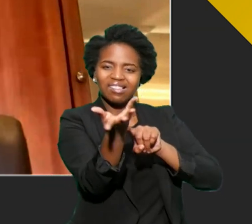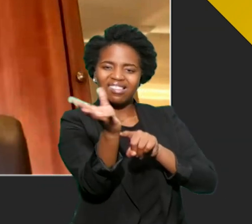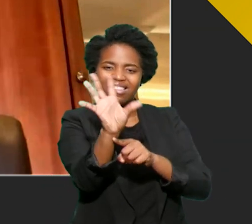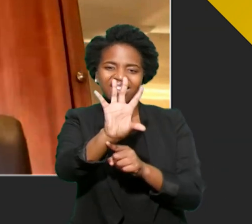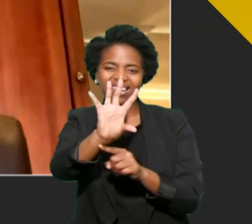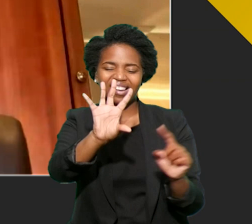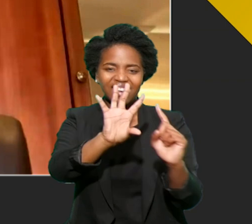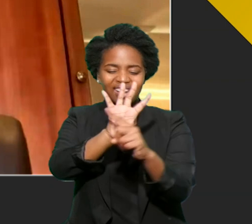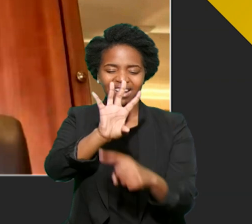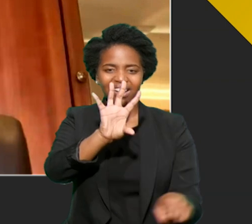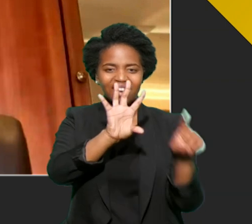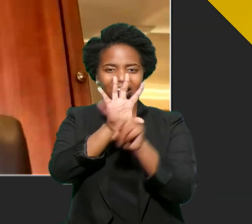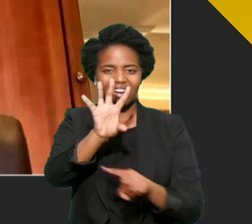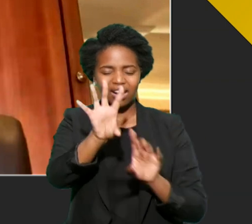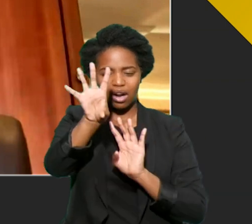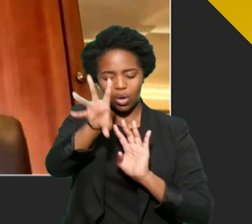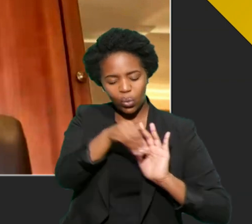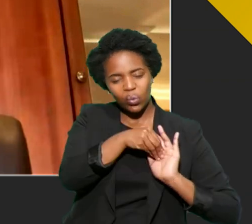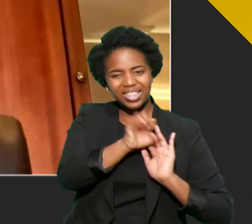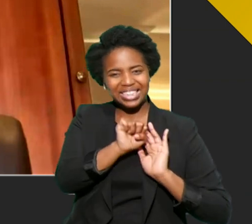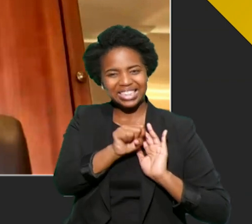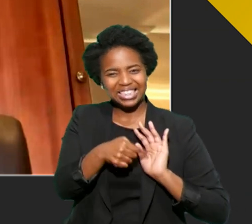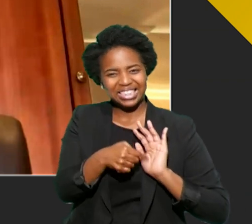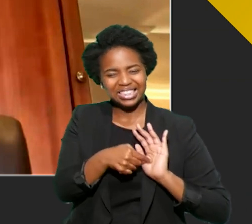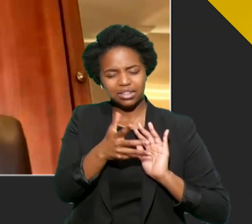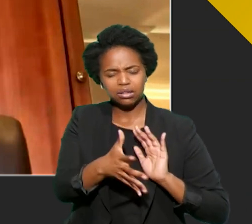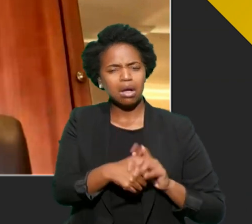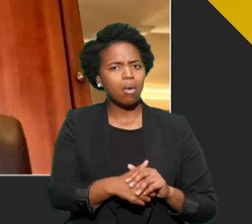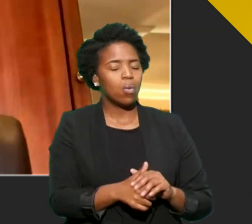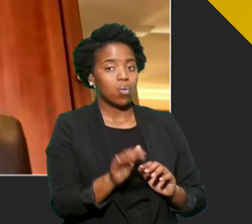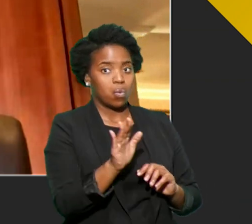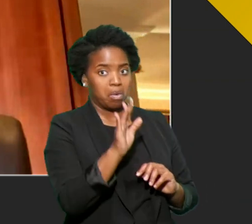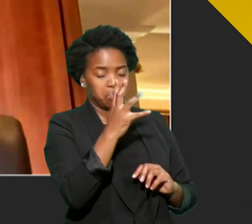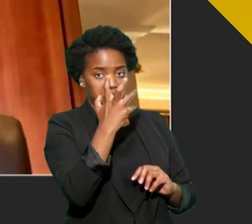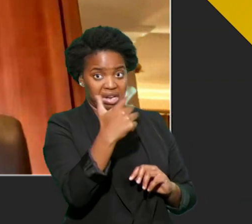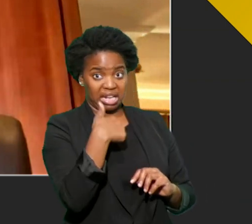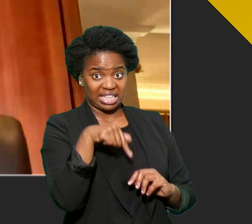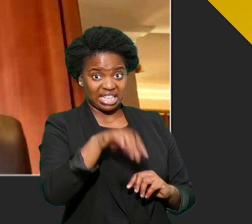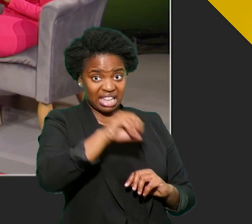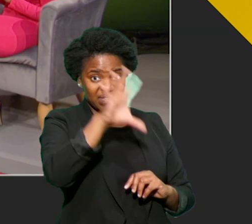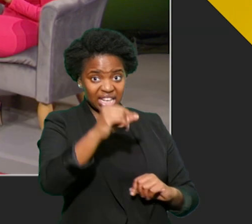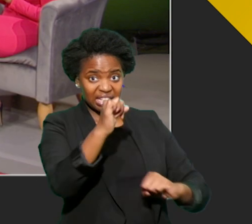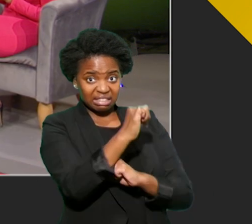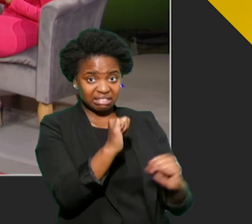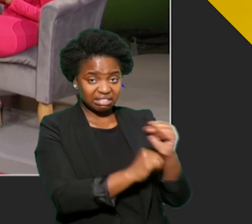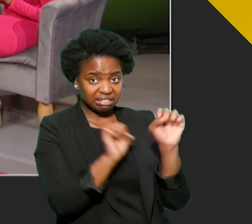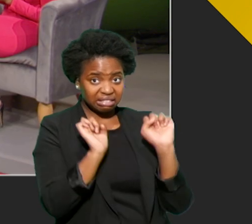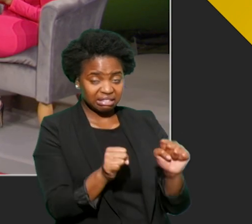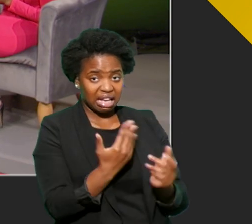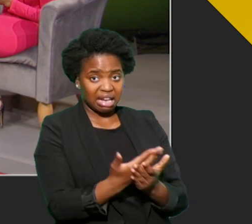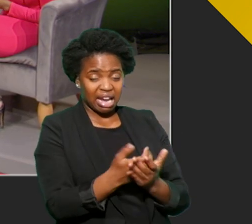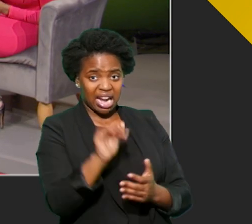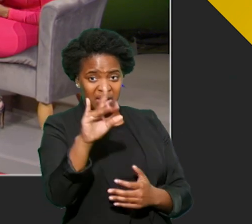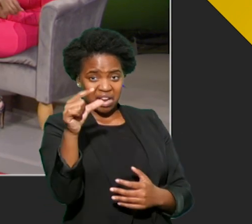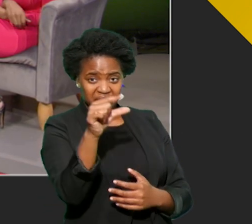our electricity poles. Professor, while you're speaking about those cellular masts, do we have the infrastructure in South Africa and also